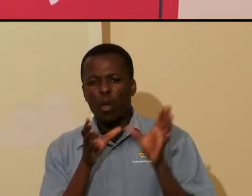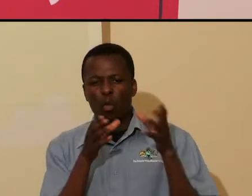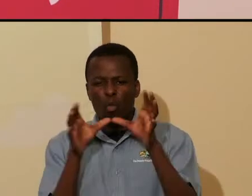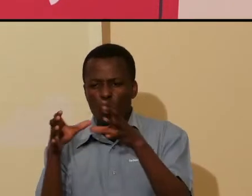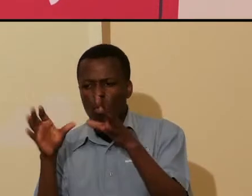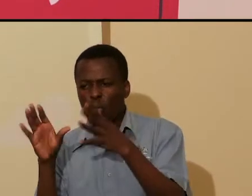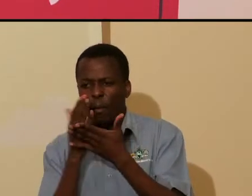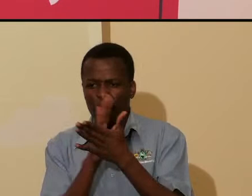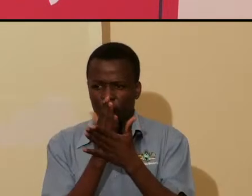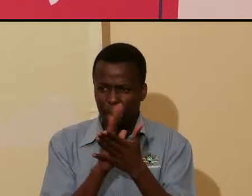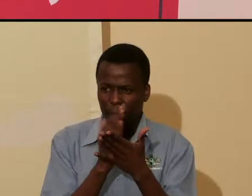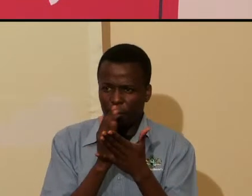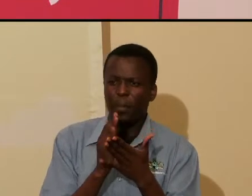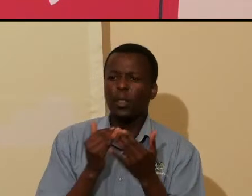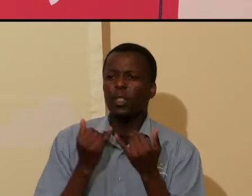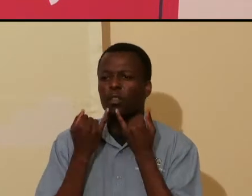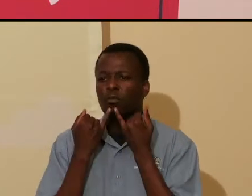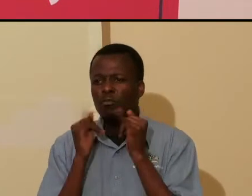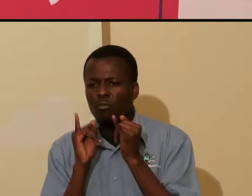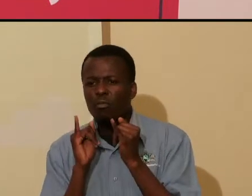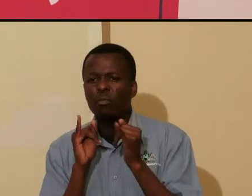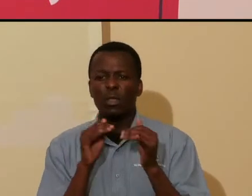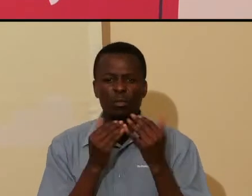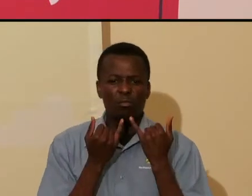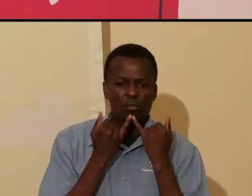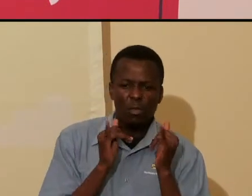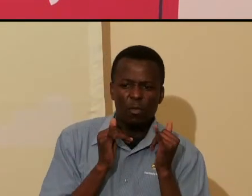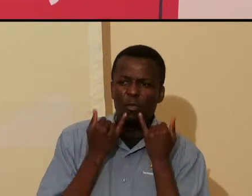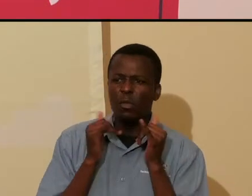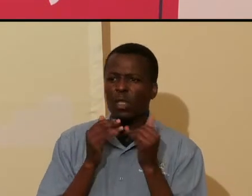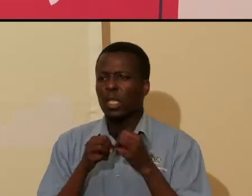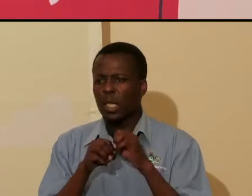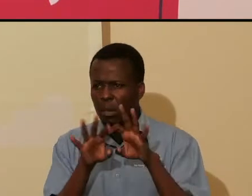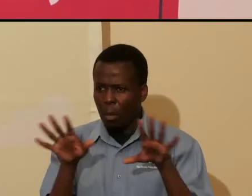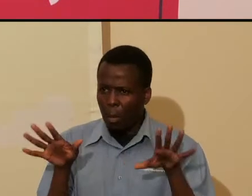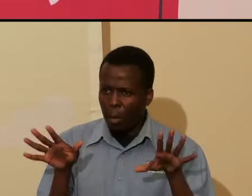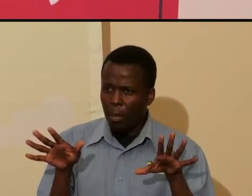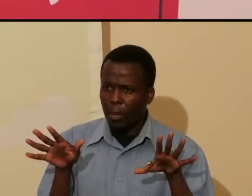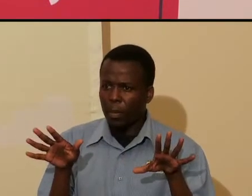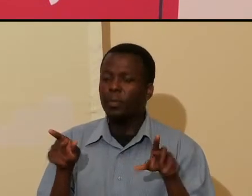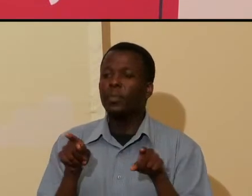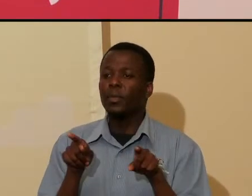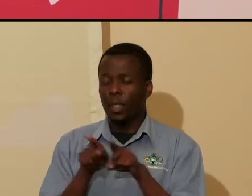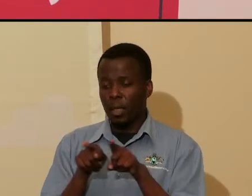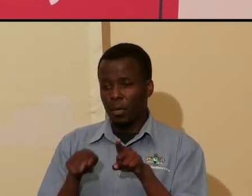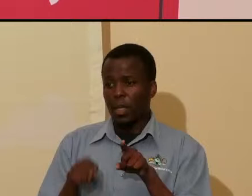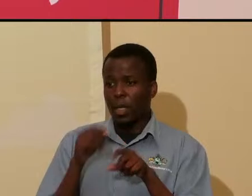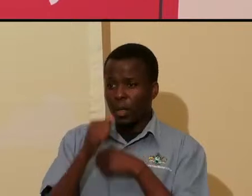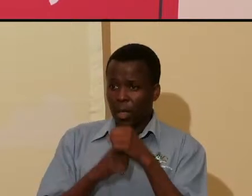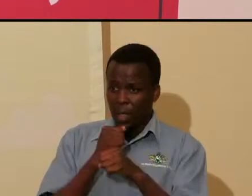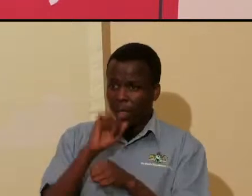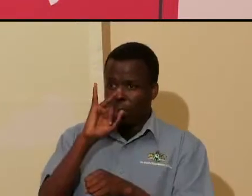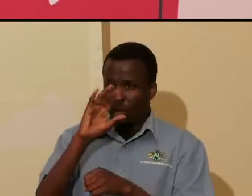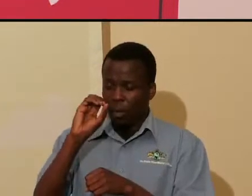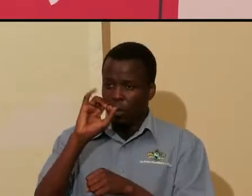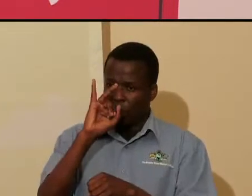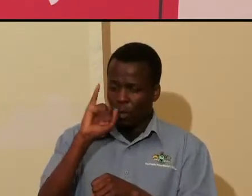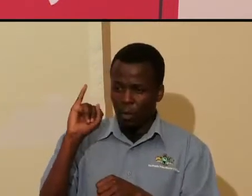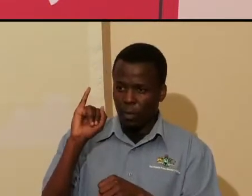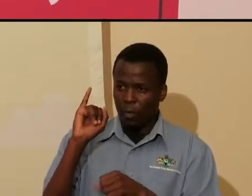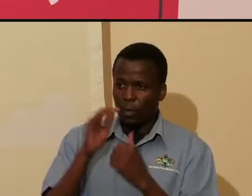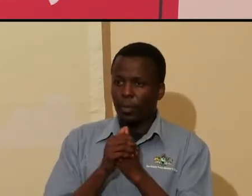as well as target audiences for the year 2021. So the global theme for this year is